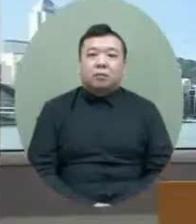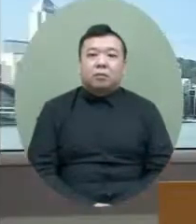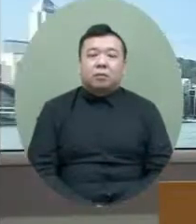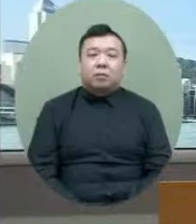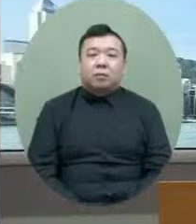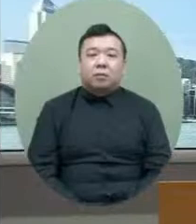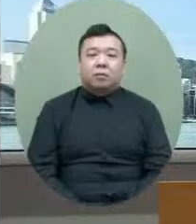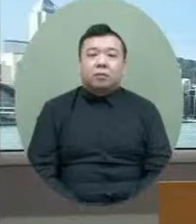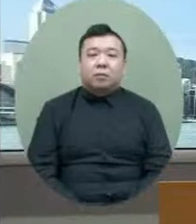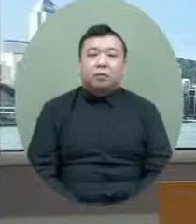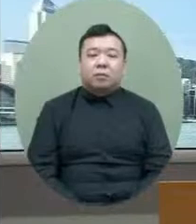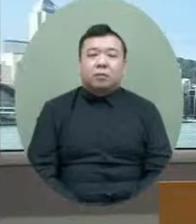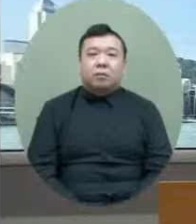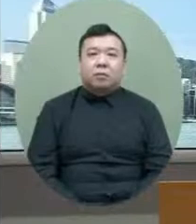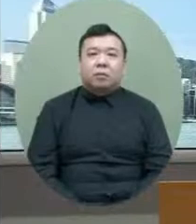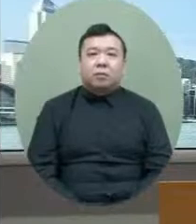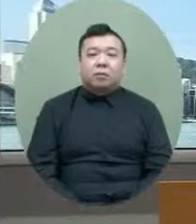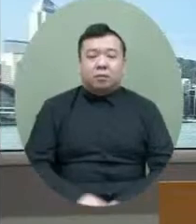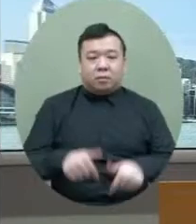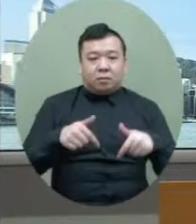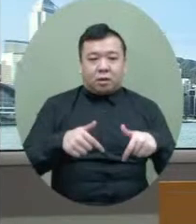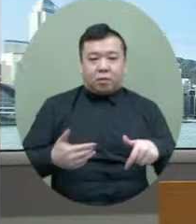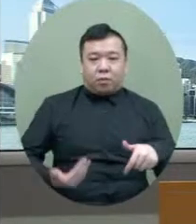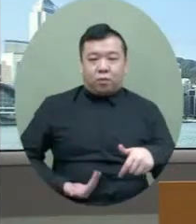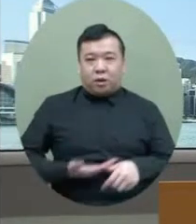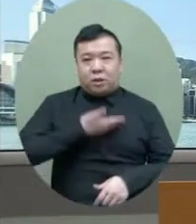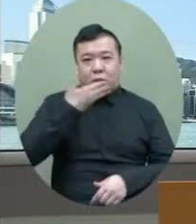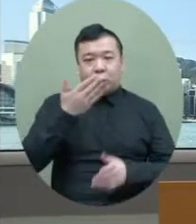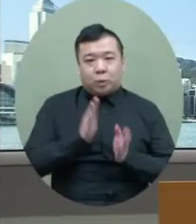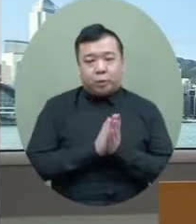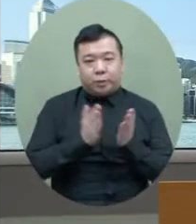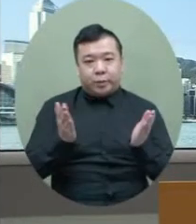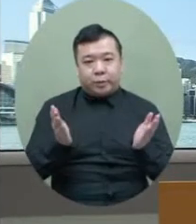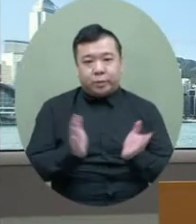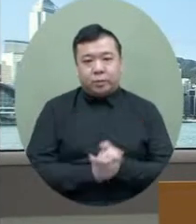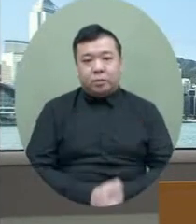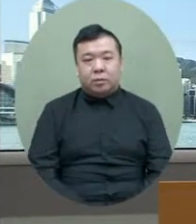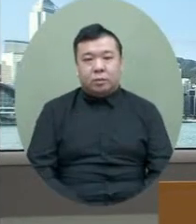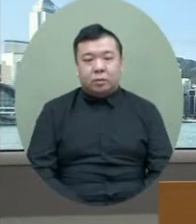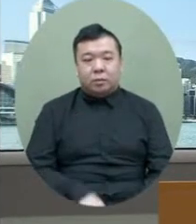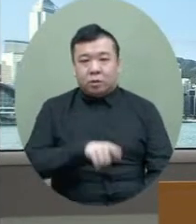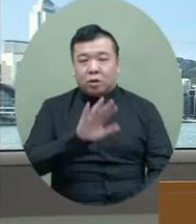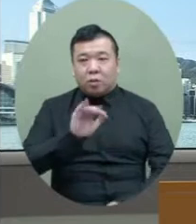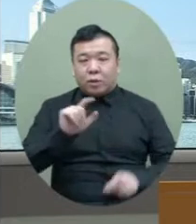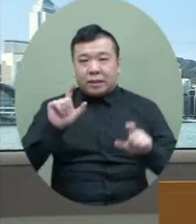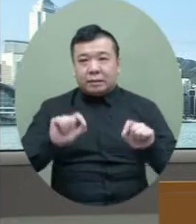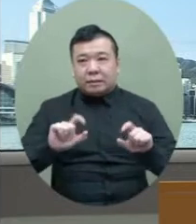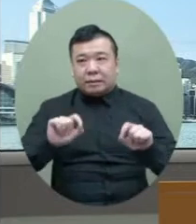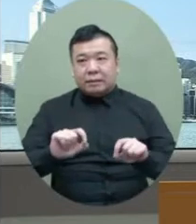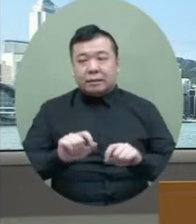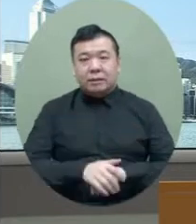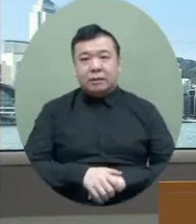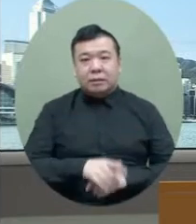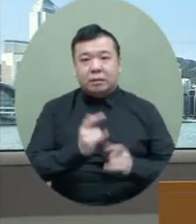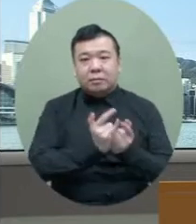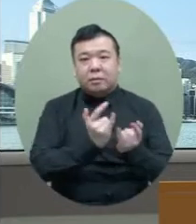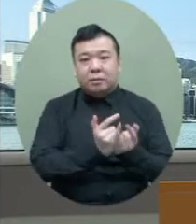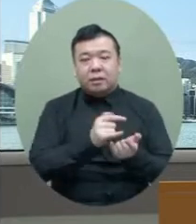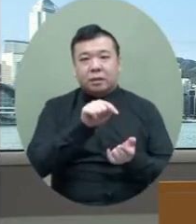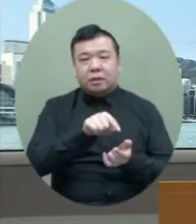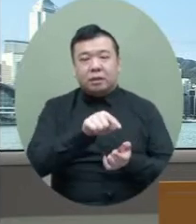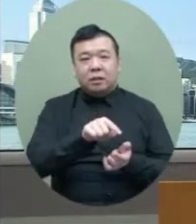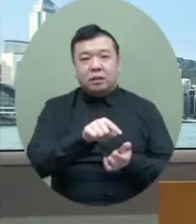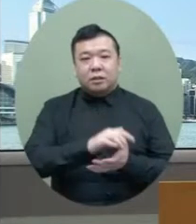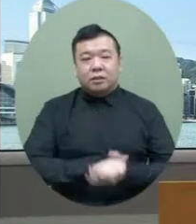From the South China. Let's take another question. The CHP explained why Tongfat building in North Point was locked down, since it seemingly did not fulfill the